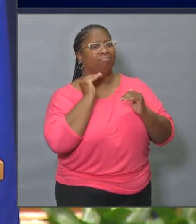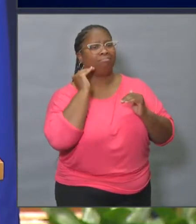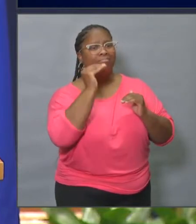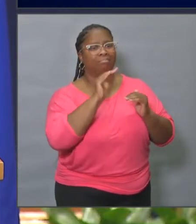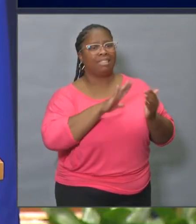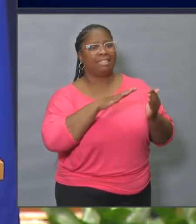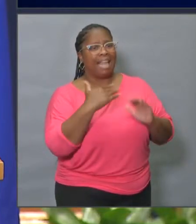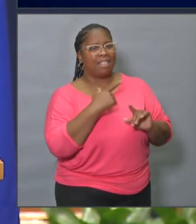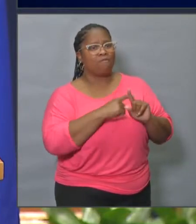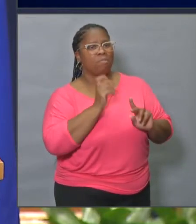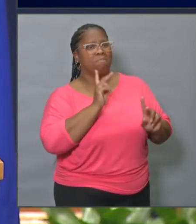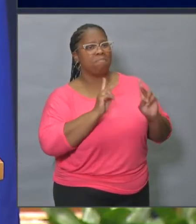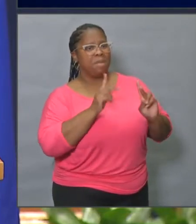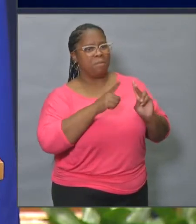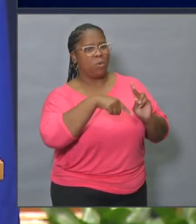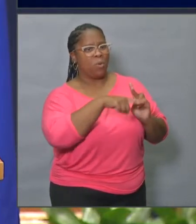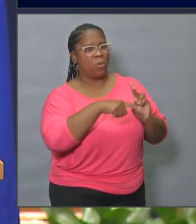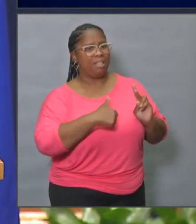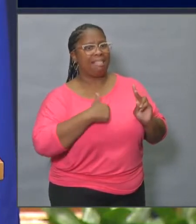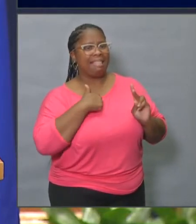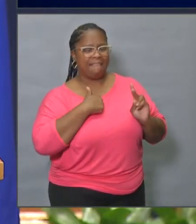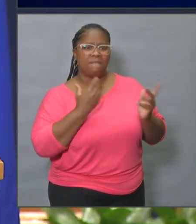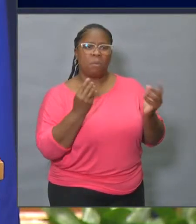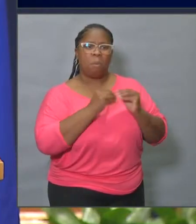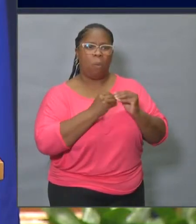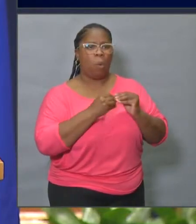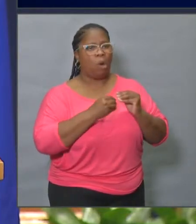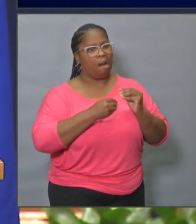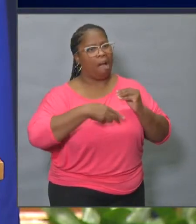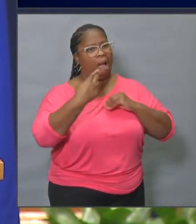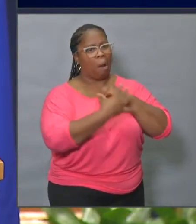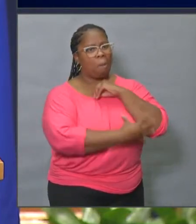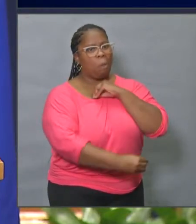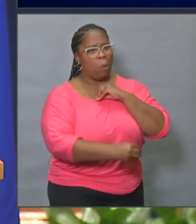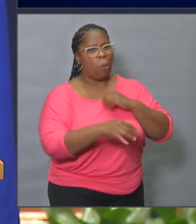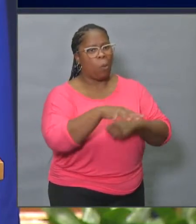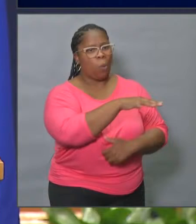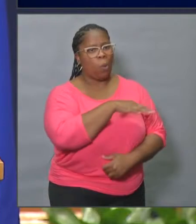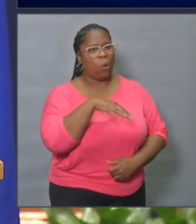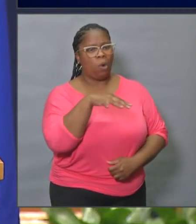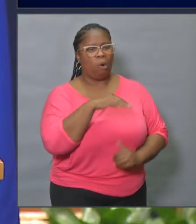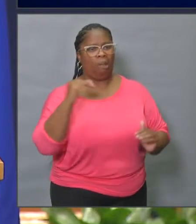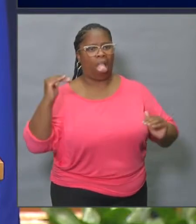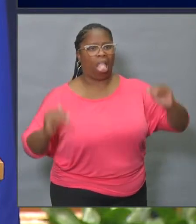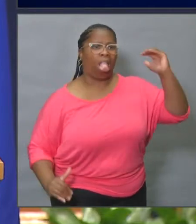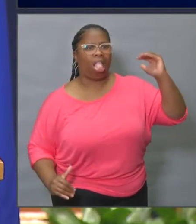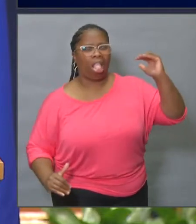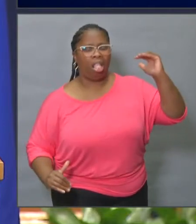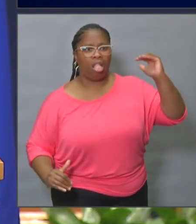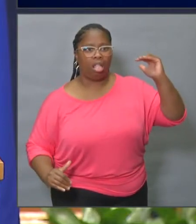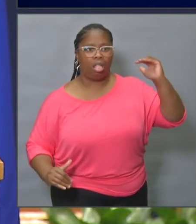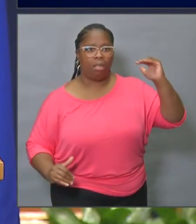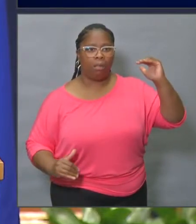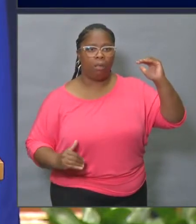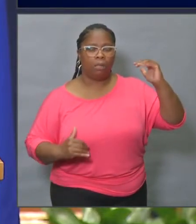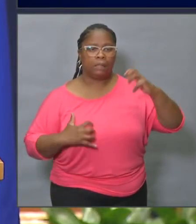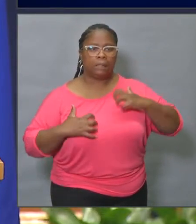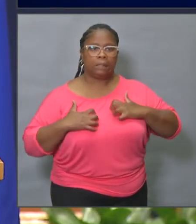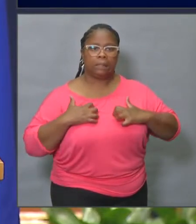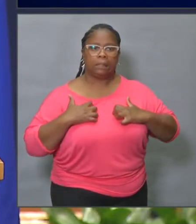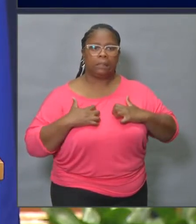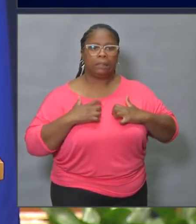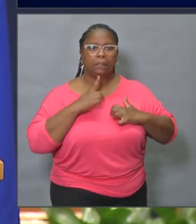who live in communities with higher levels of poverty. These numbers are absolutely devastating and represent